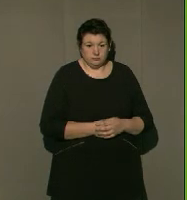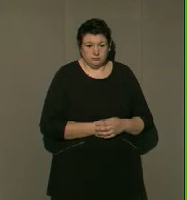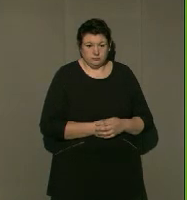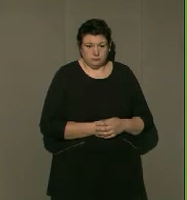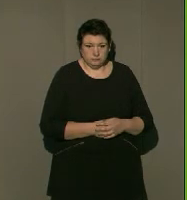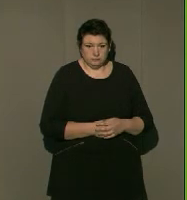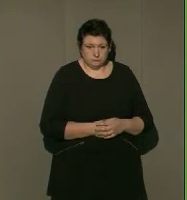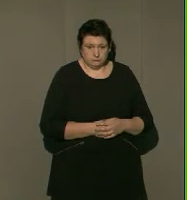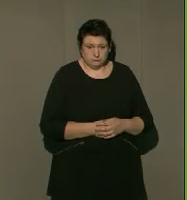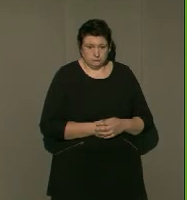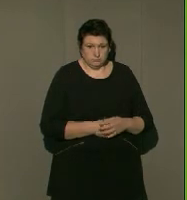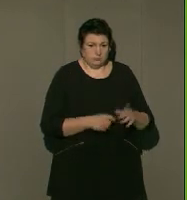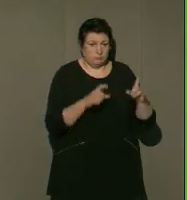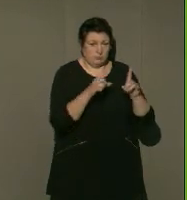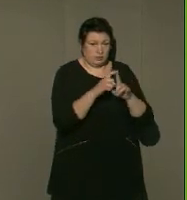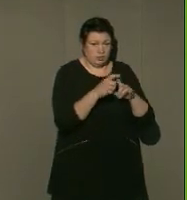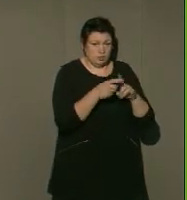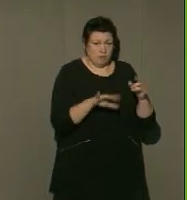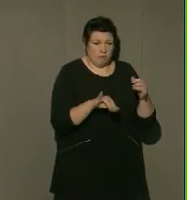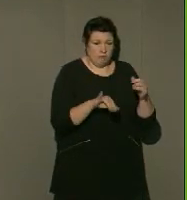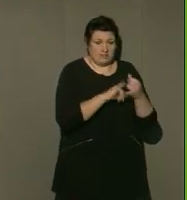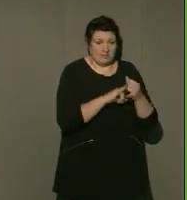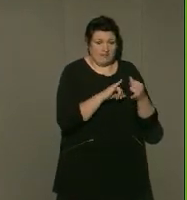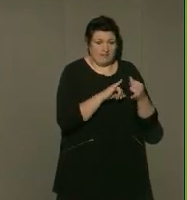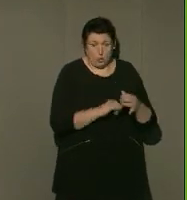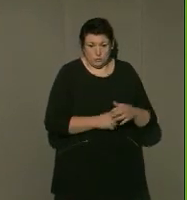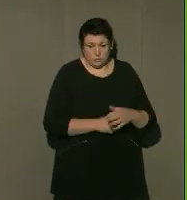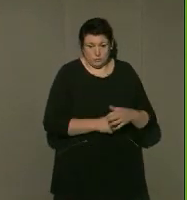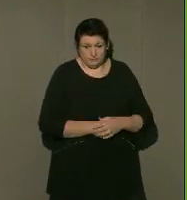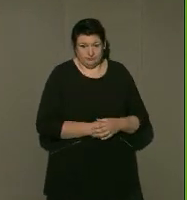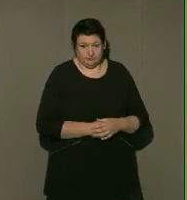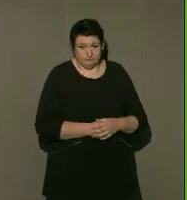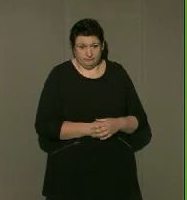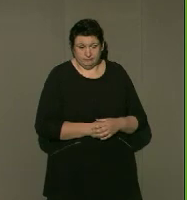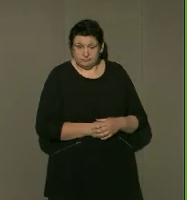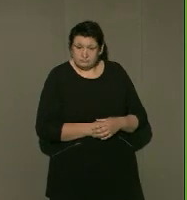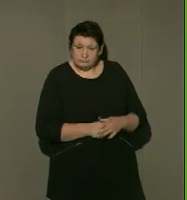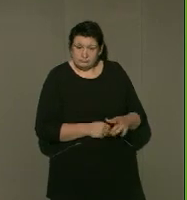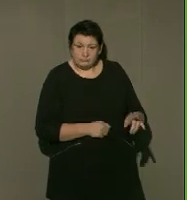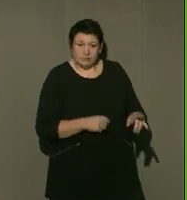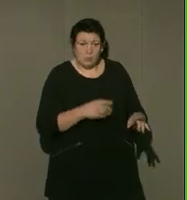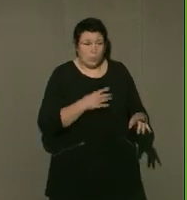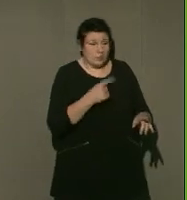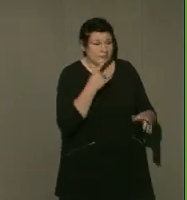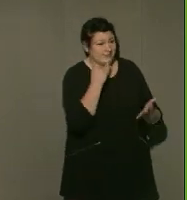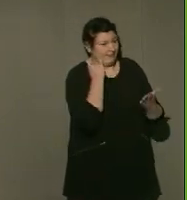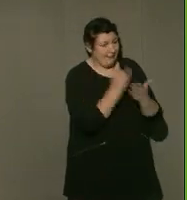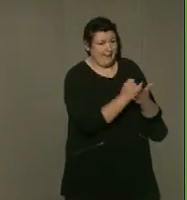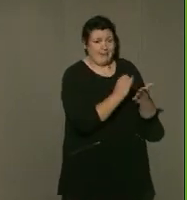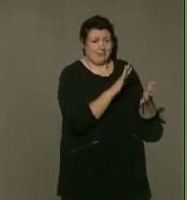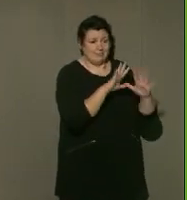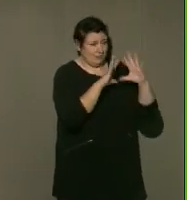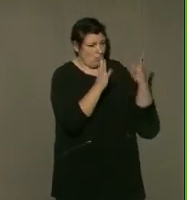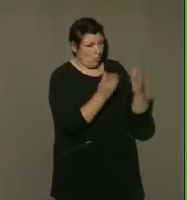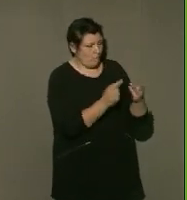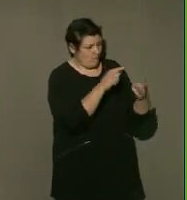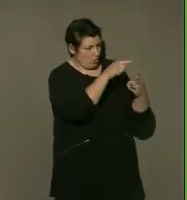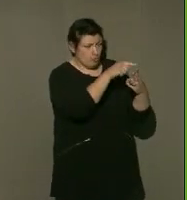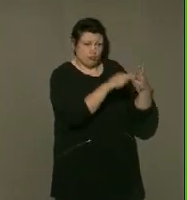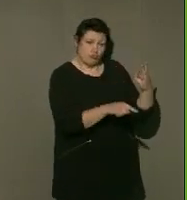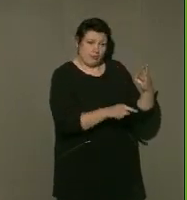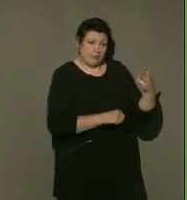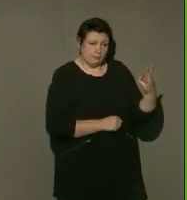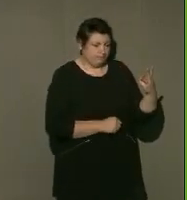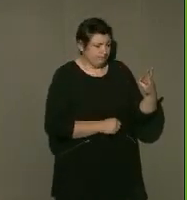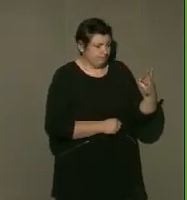clothing. Doug Ruxell, Staffanstone Green Party. I'm going to speak against this as a whole on three very specific